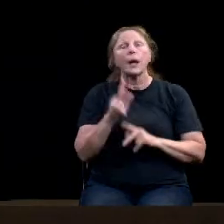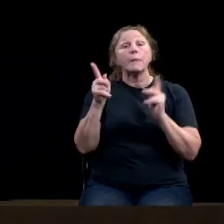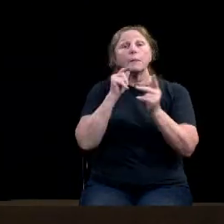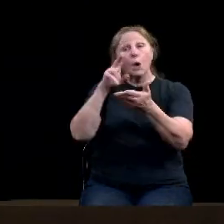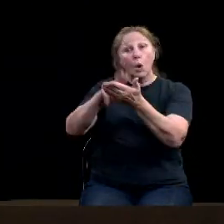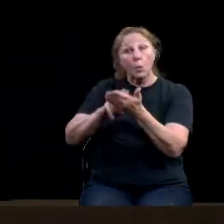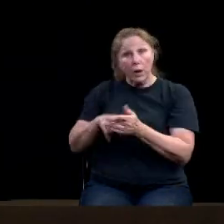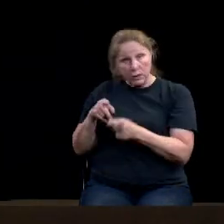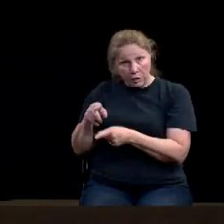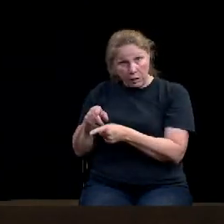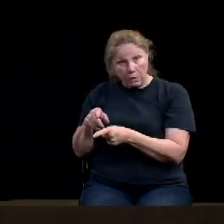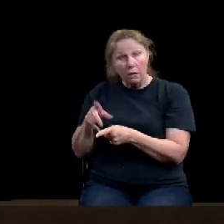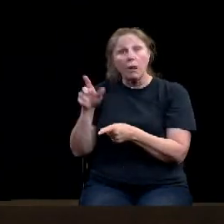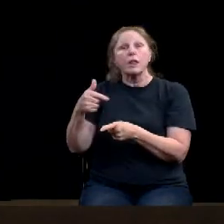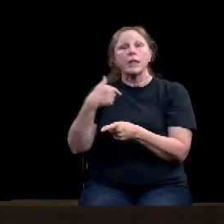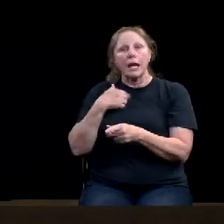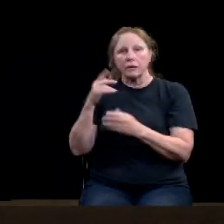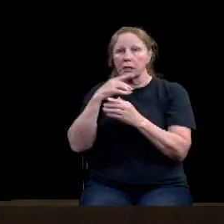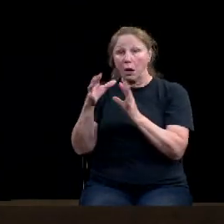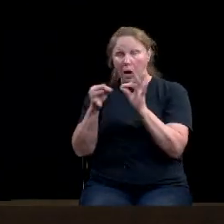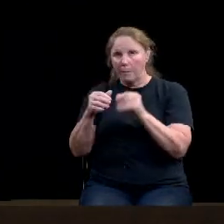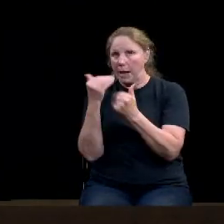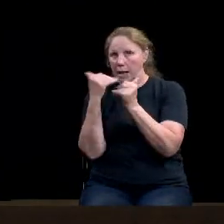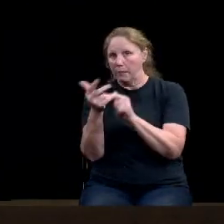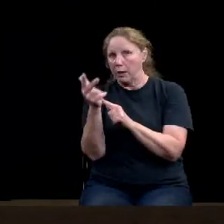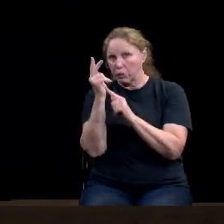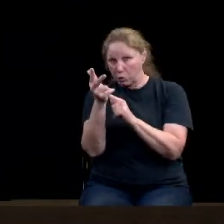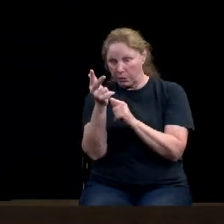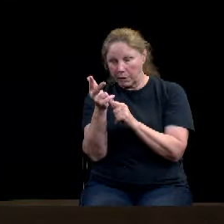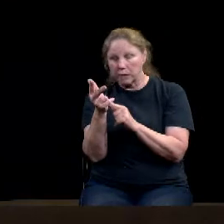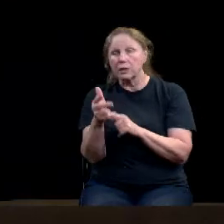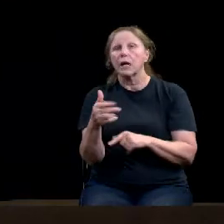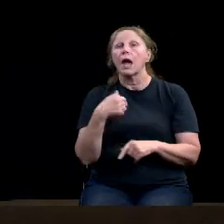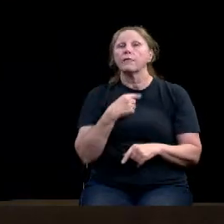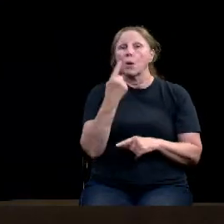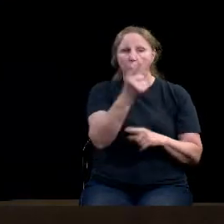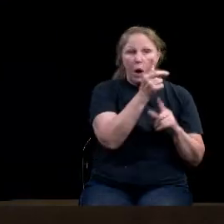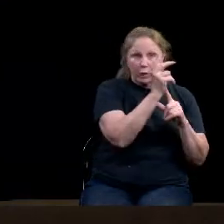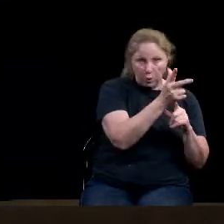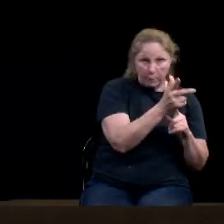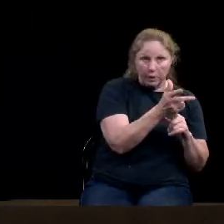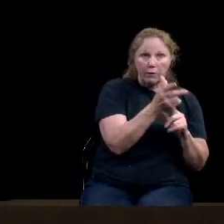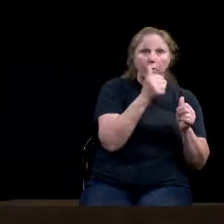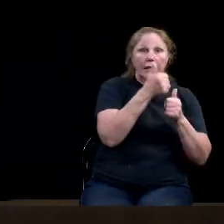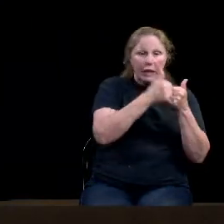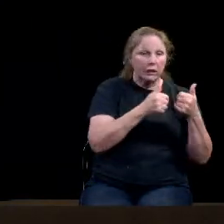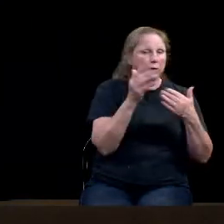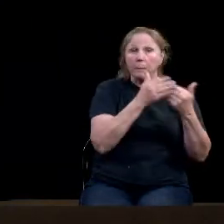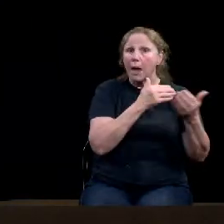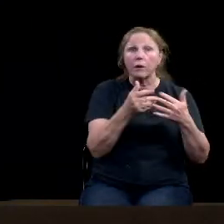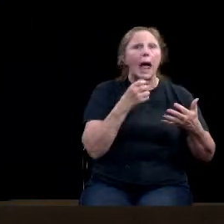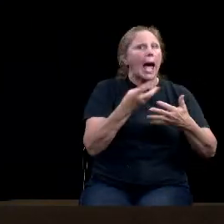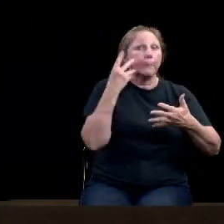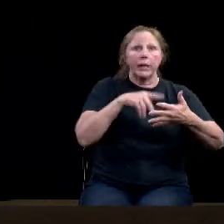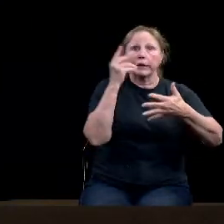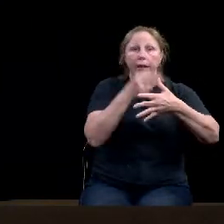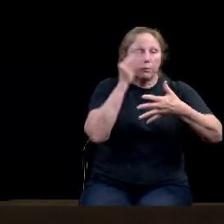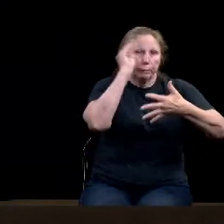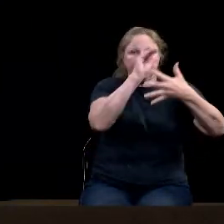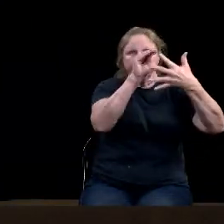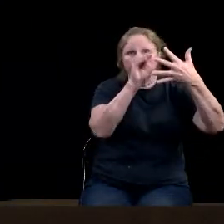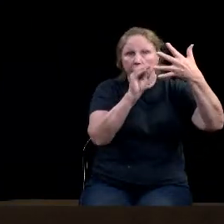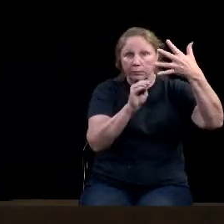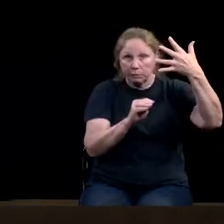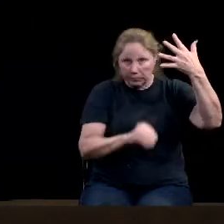of the number of agenda items the speaker wishes to address. City Secretary, would you please proceed with the canvassing of the May 1st,